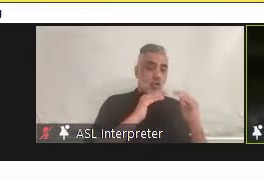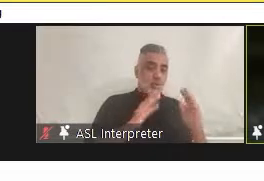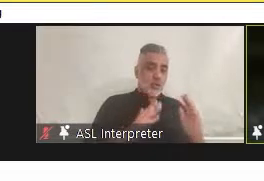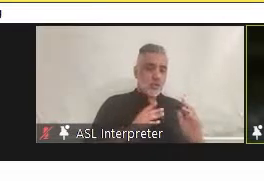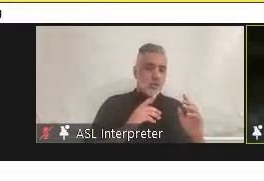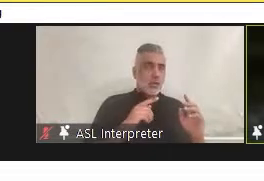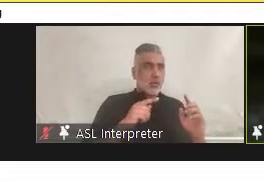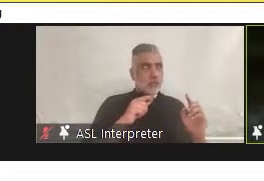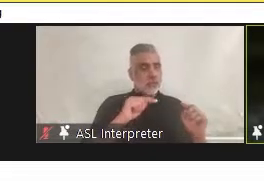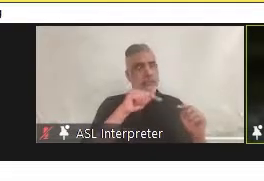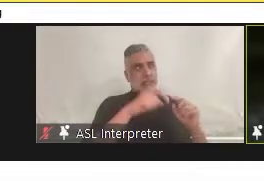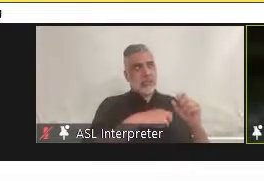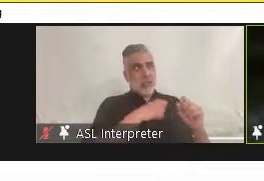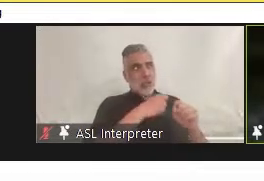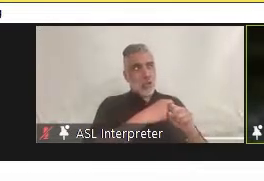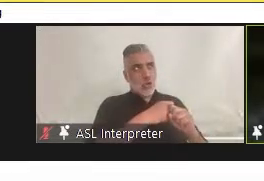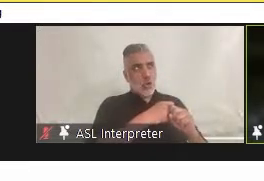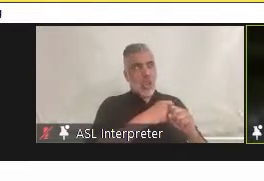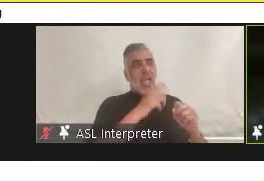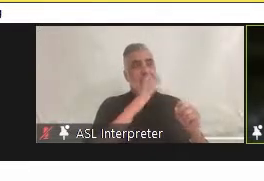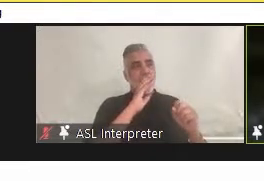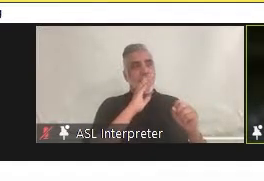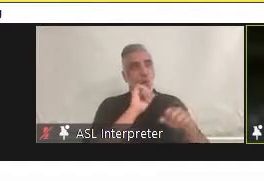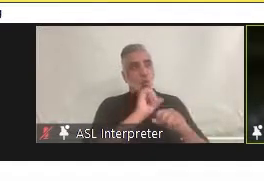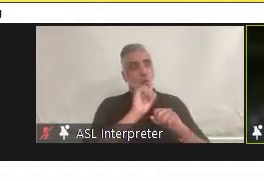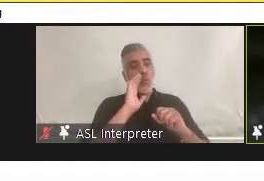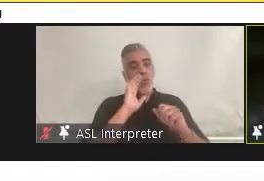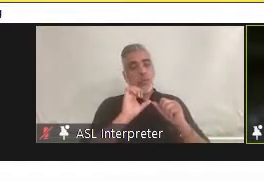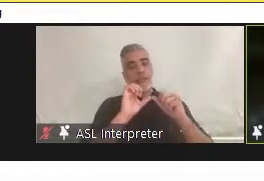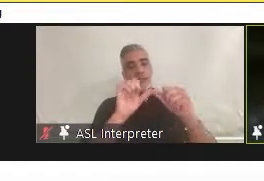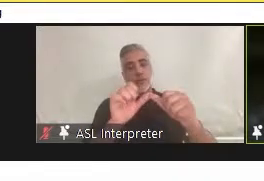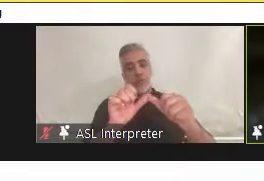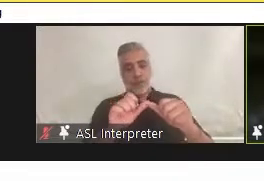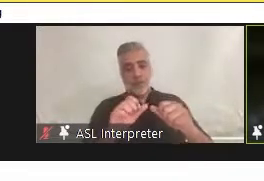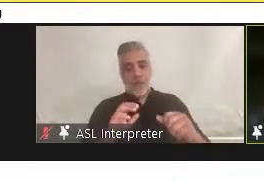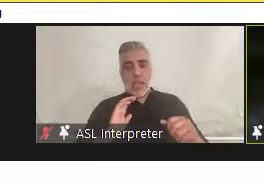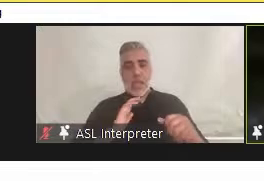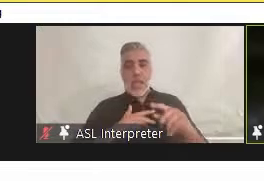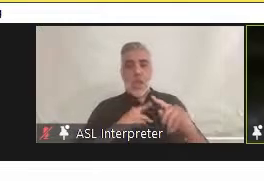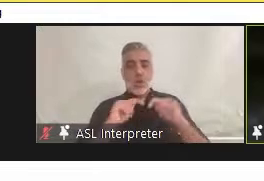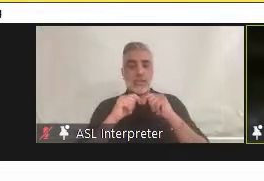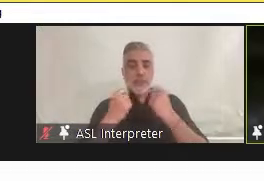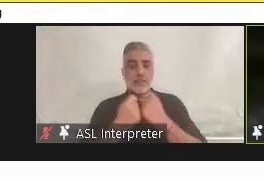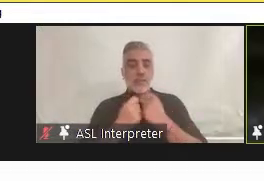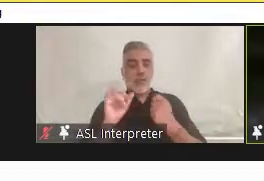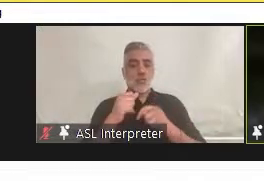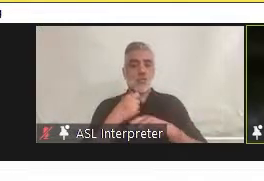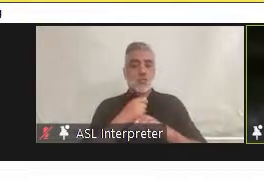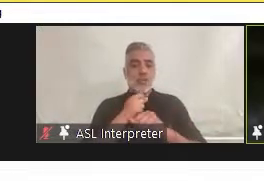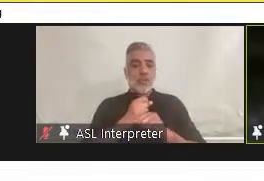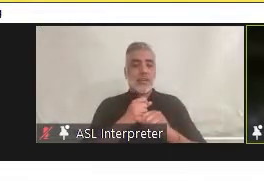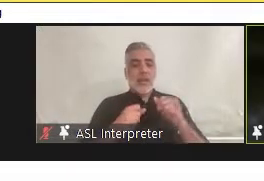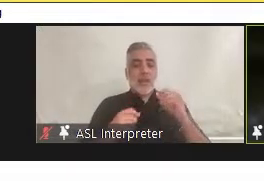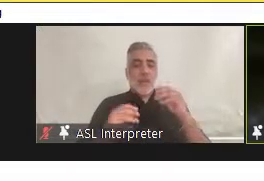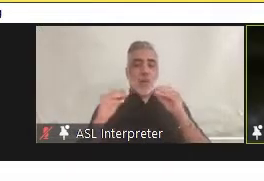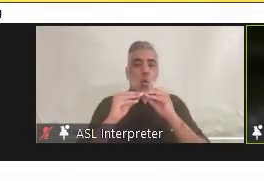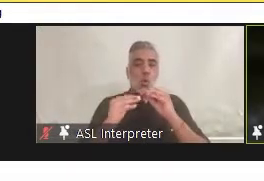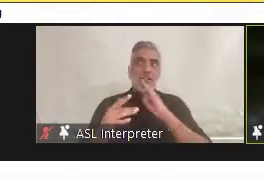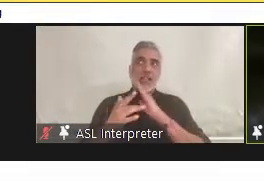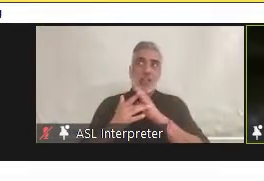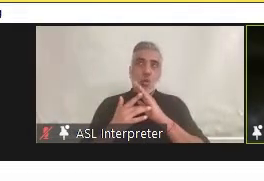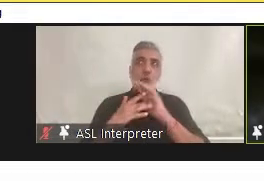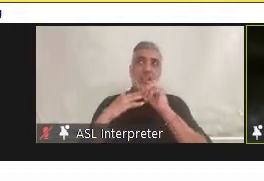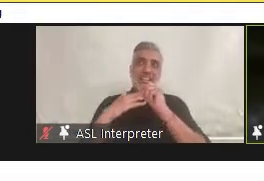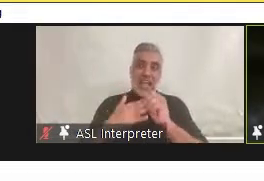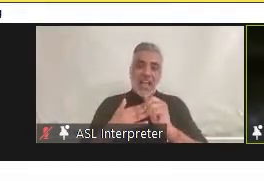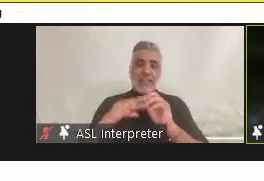during this year, and the work will continue. Our teams have also created additional technical guidance